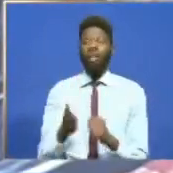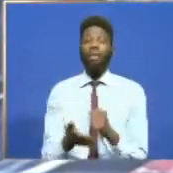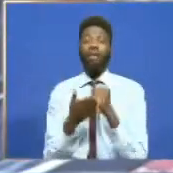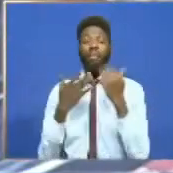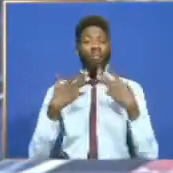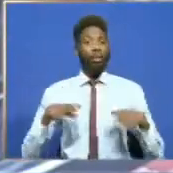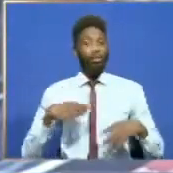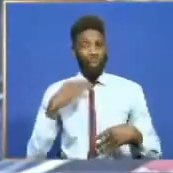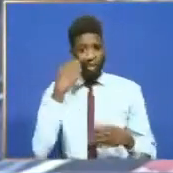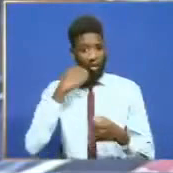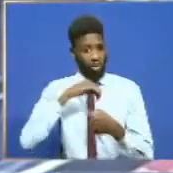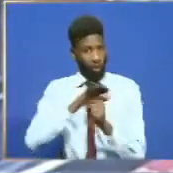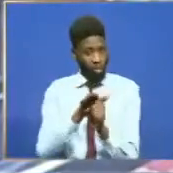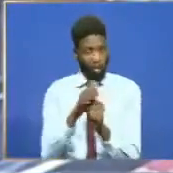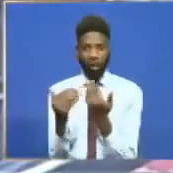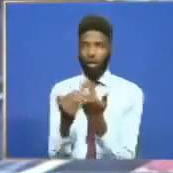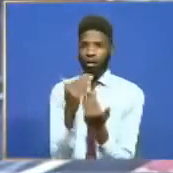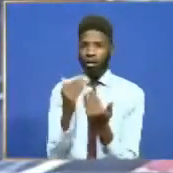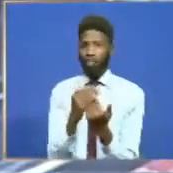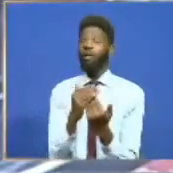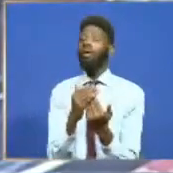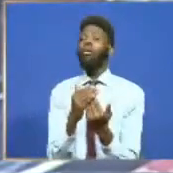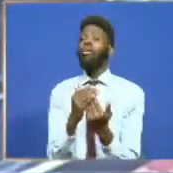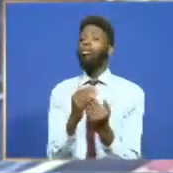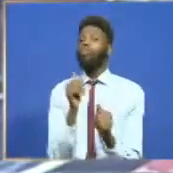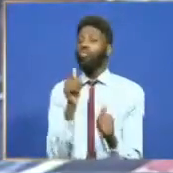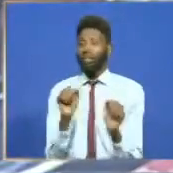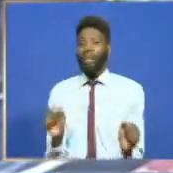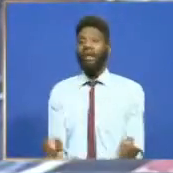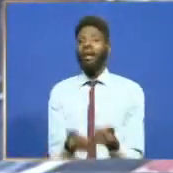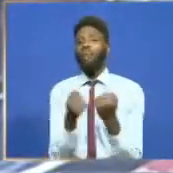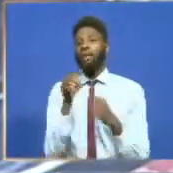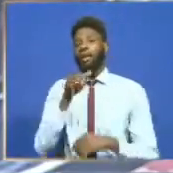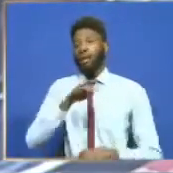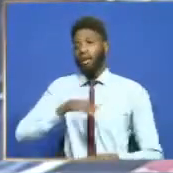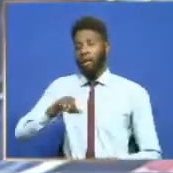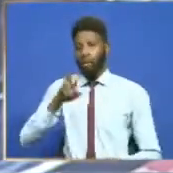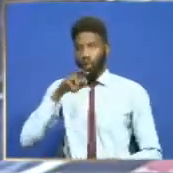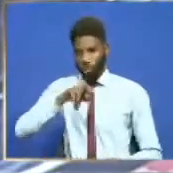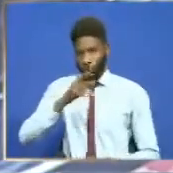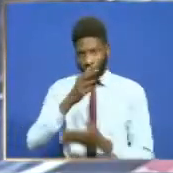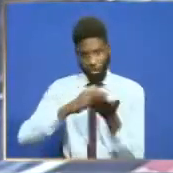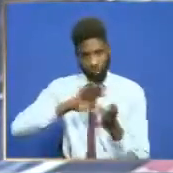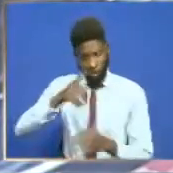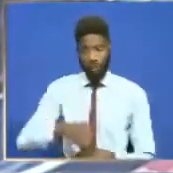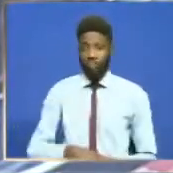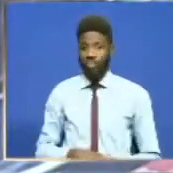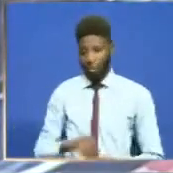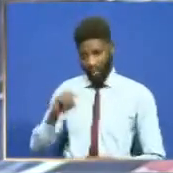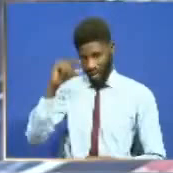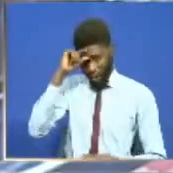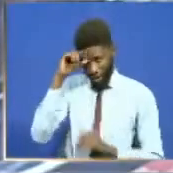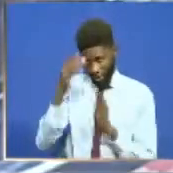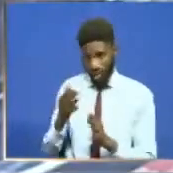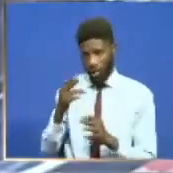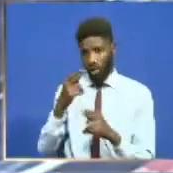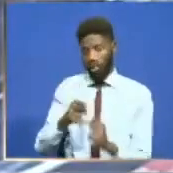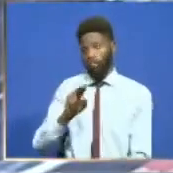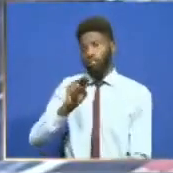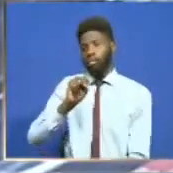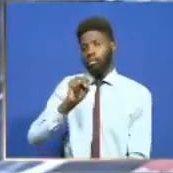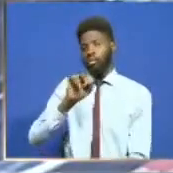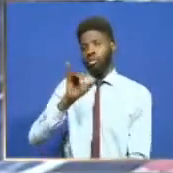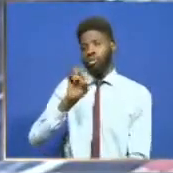being reported in the densely populated Ruiru Sub-County. Kiambu Governor Dr. James Nyoro says 65 million